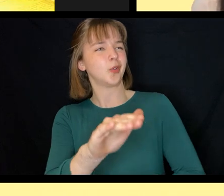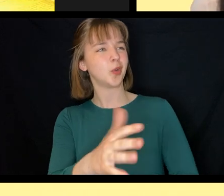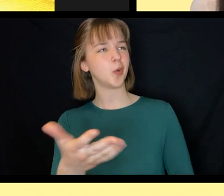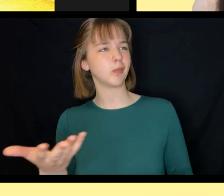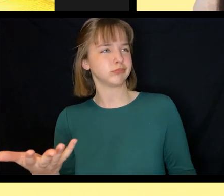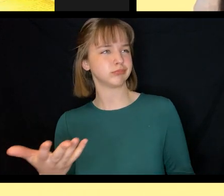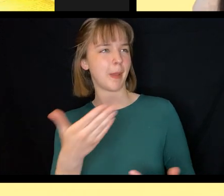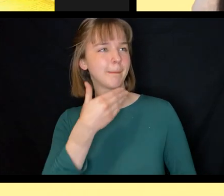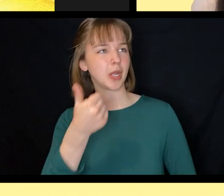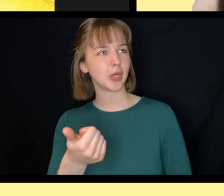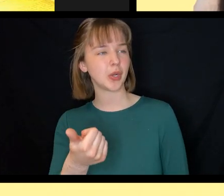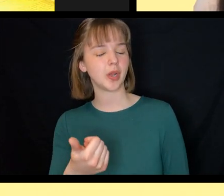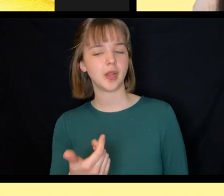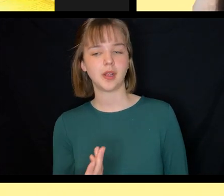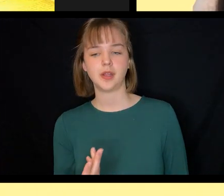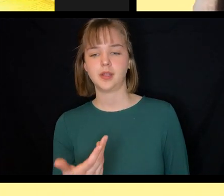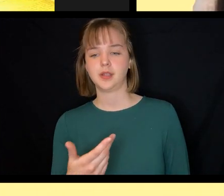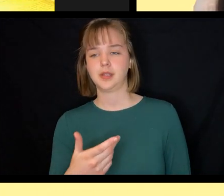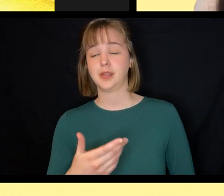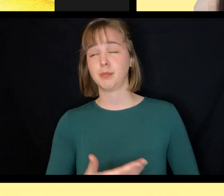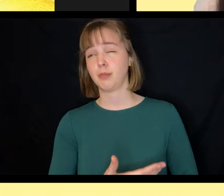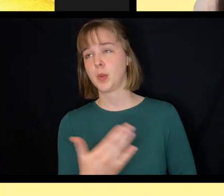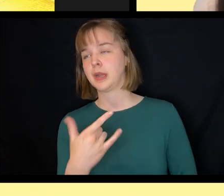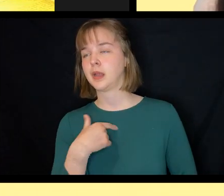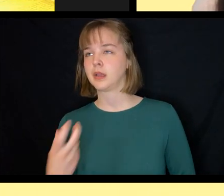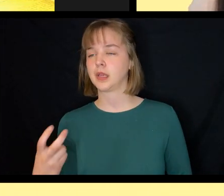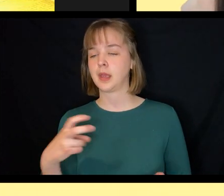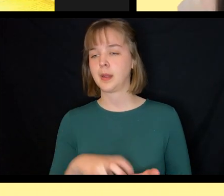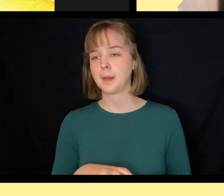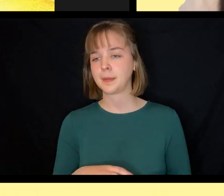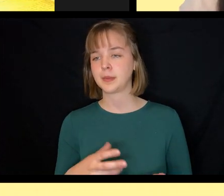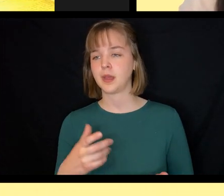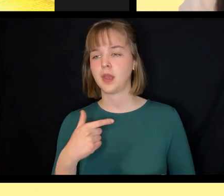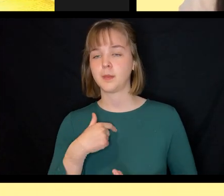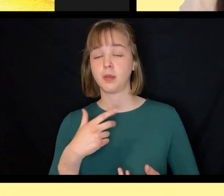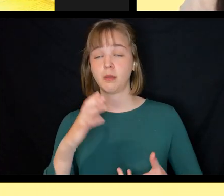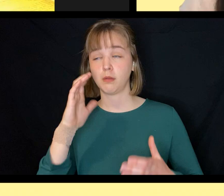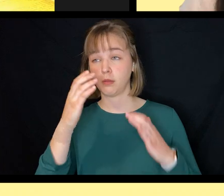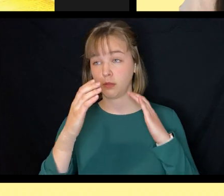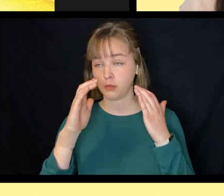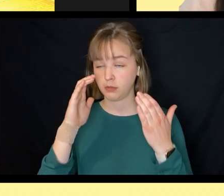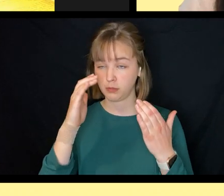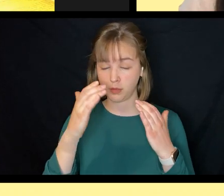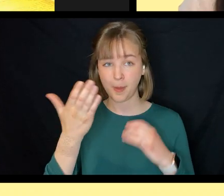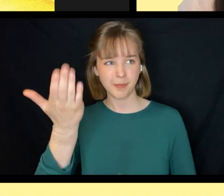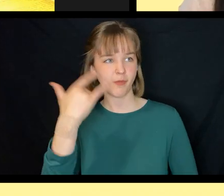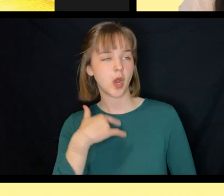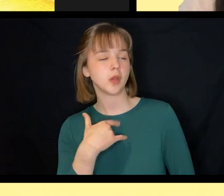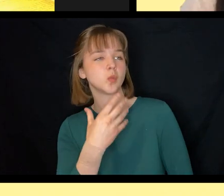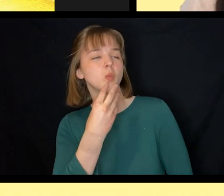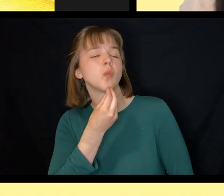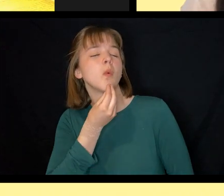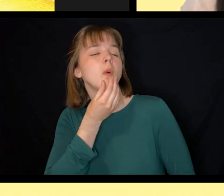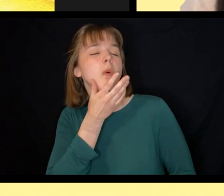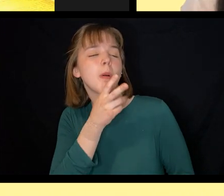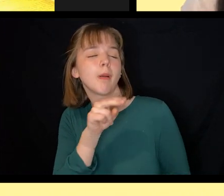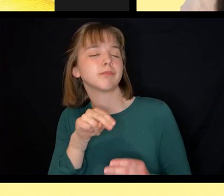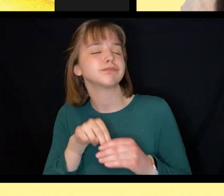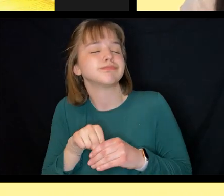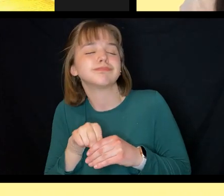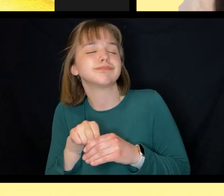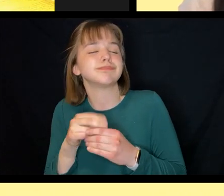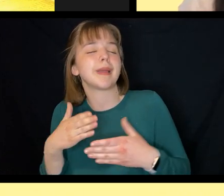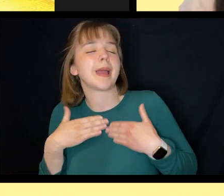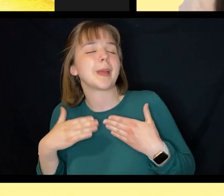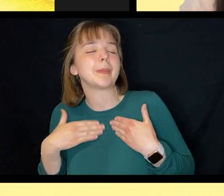afternoons too. And it's like I go to the pool in the morning and I'm like groggy, and that's like the last thing I want to do after getting